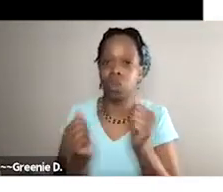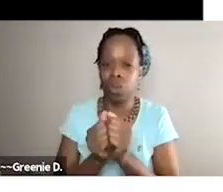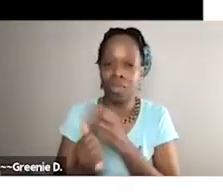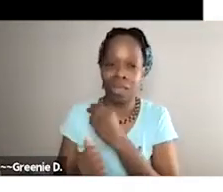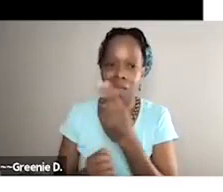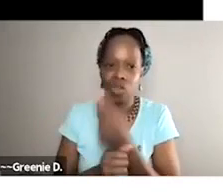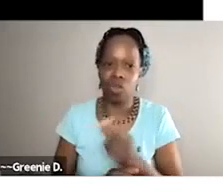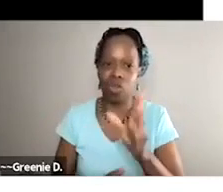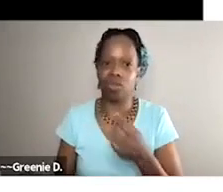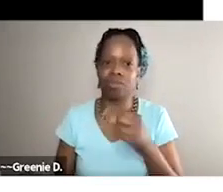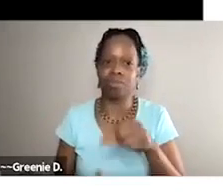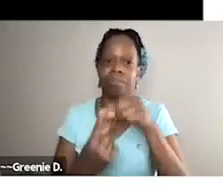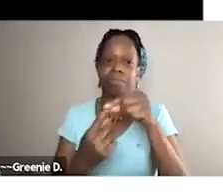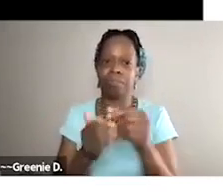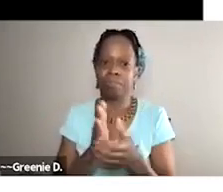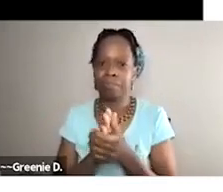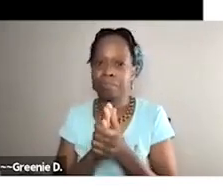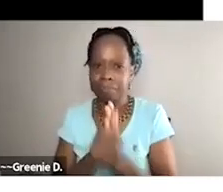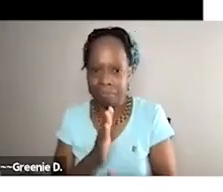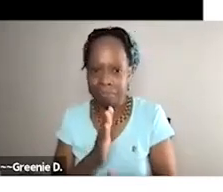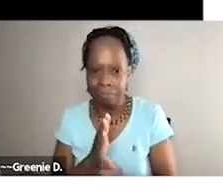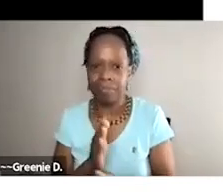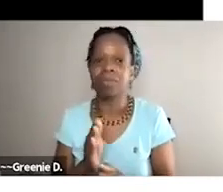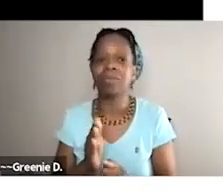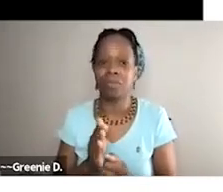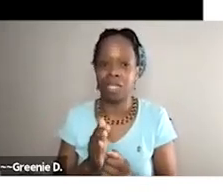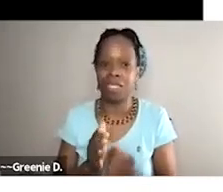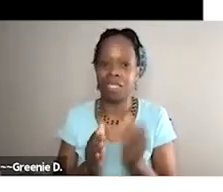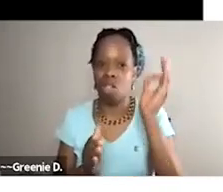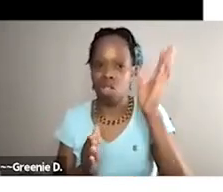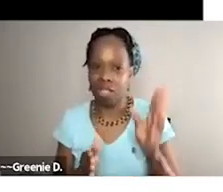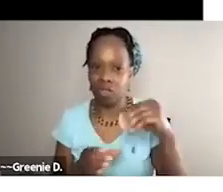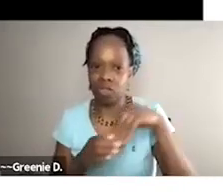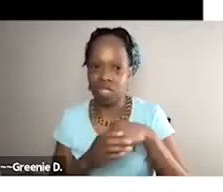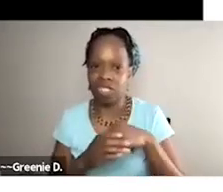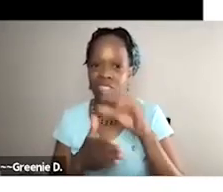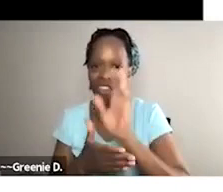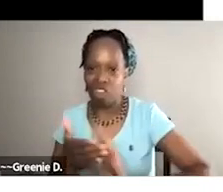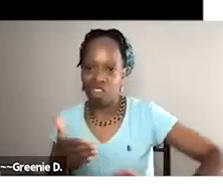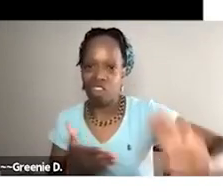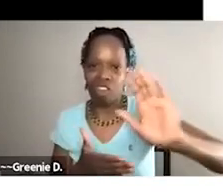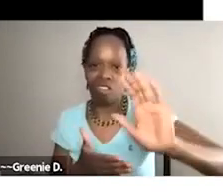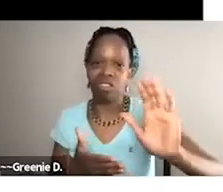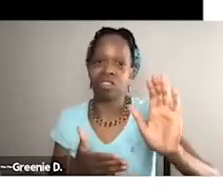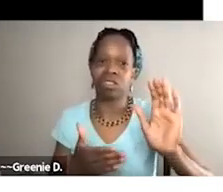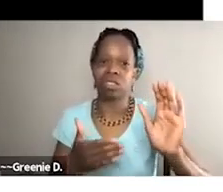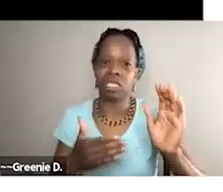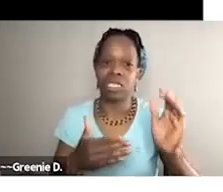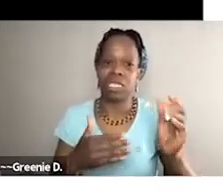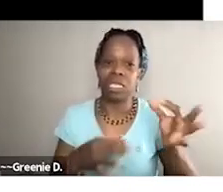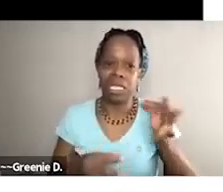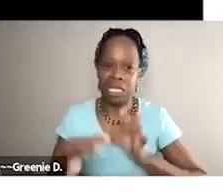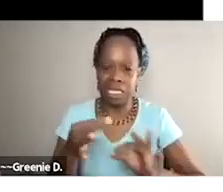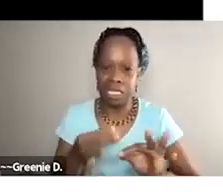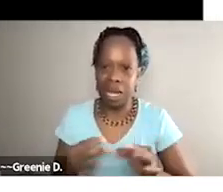a teacher in colleges, rather than going, okay, you know, how can I, you know, go up to a lectern